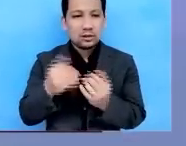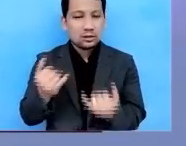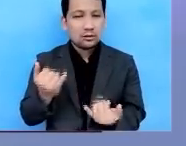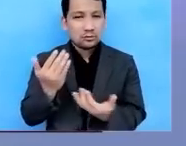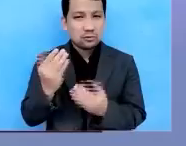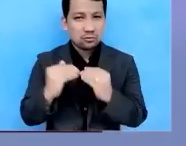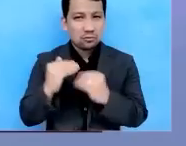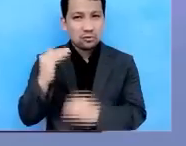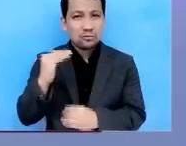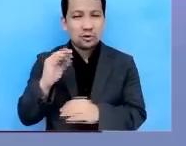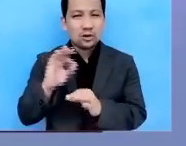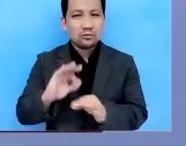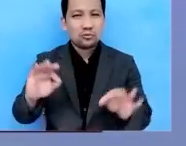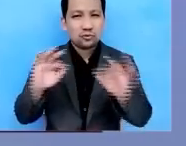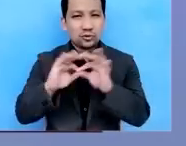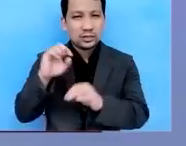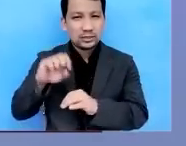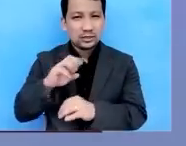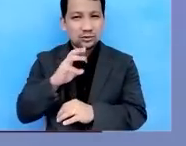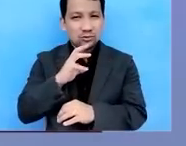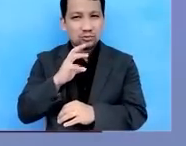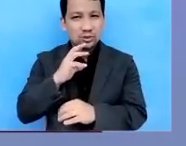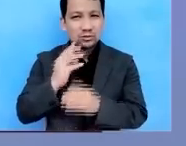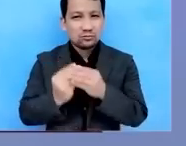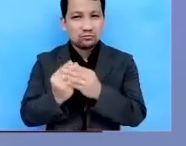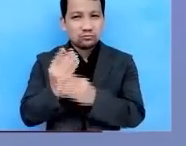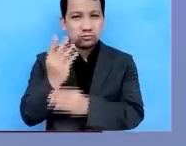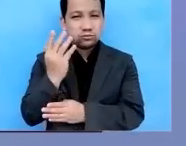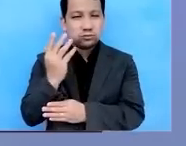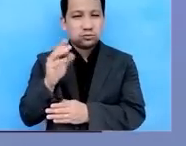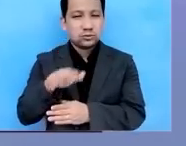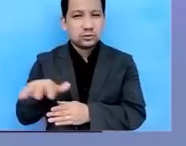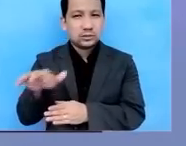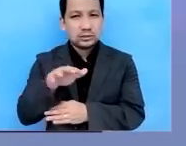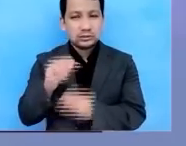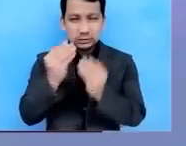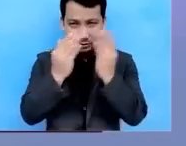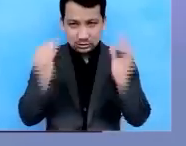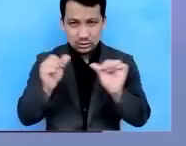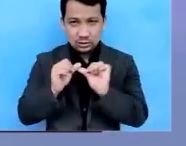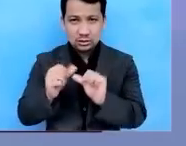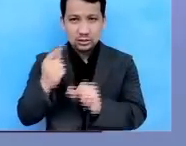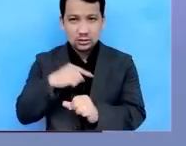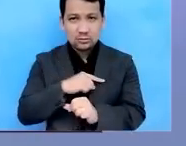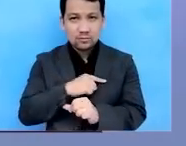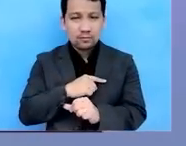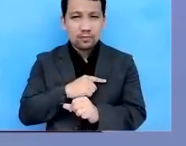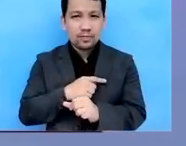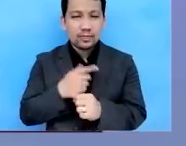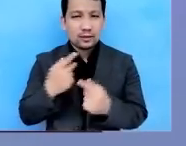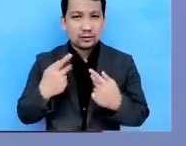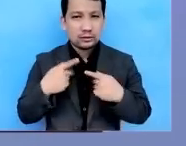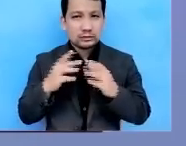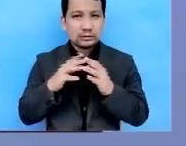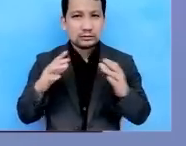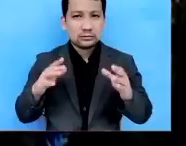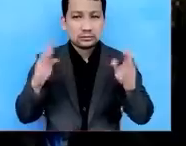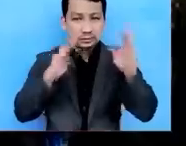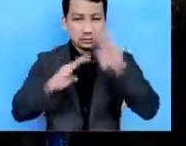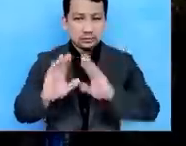the water, it needs to grow. So if it will be dry and you cannot irrigate, it will have a big impact on your